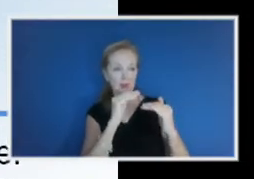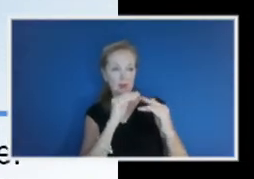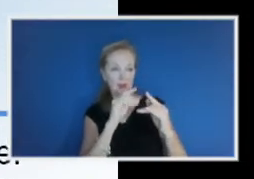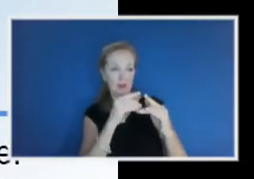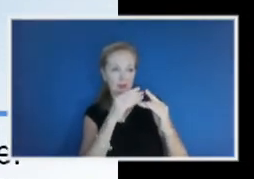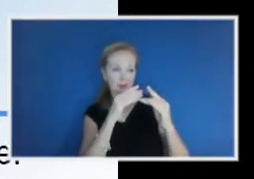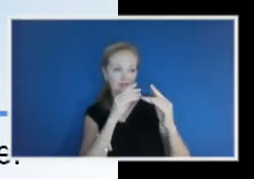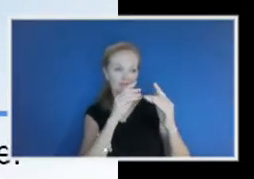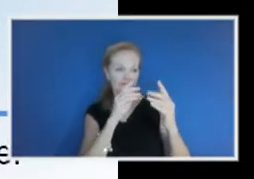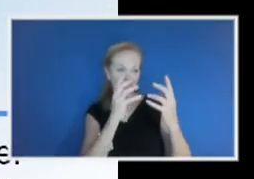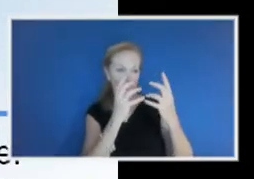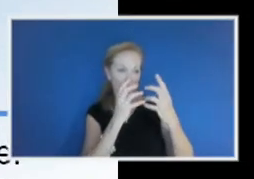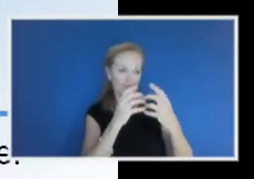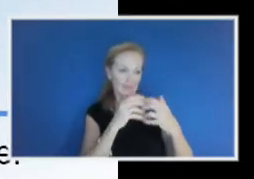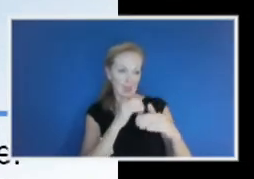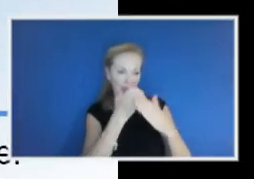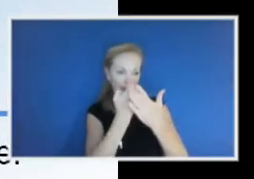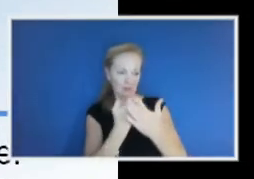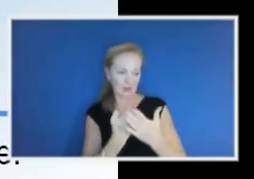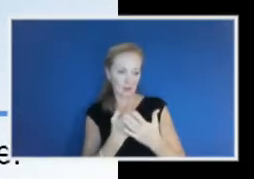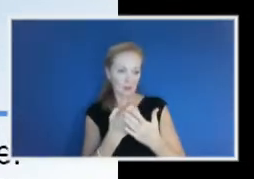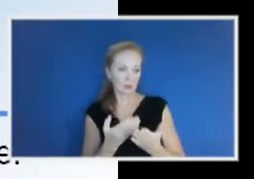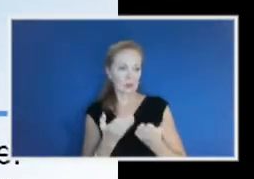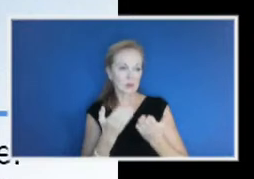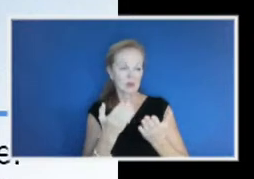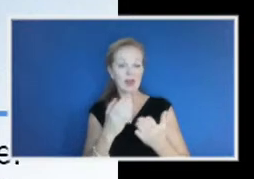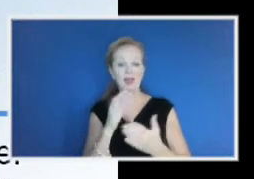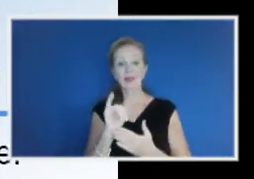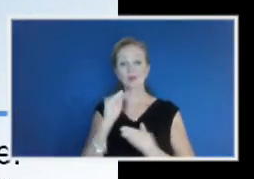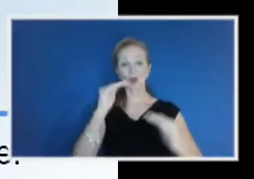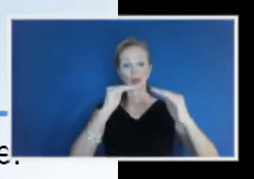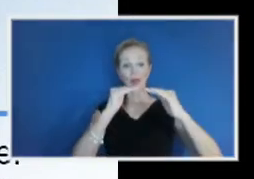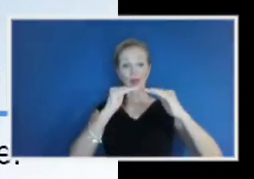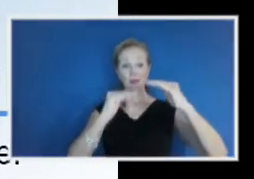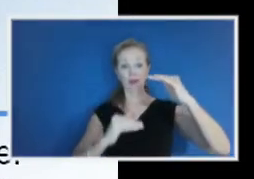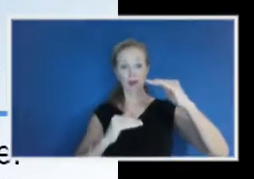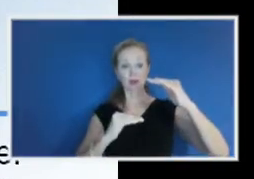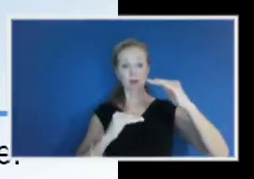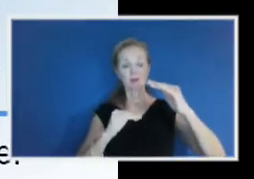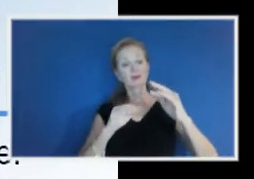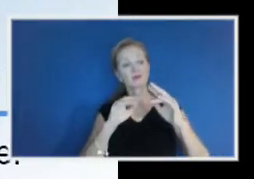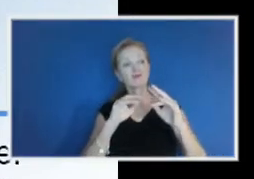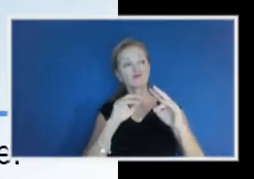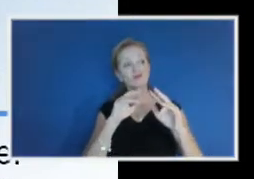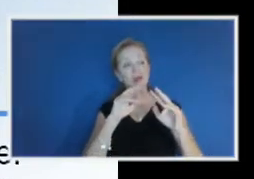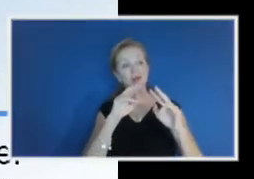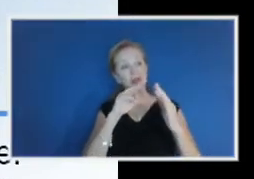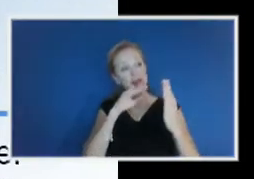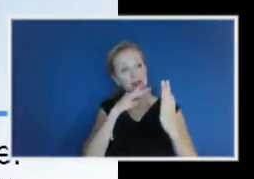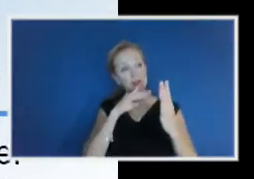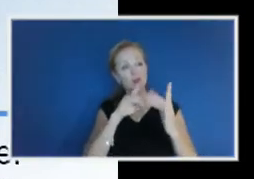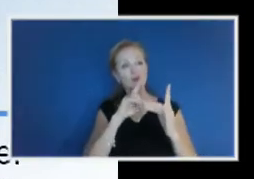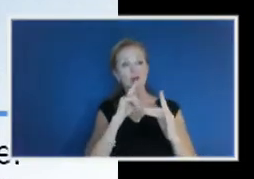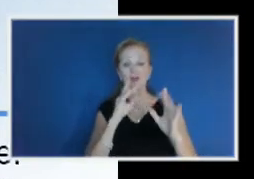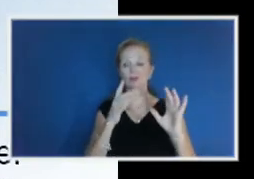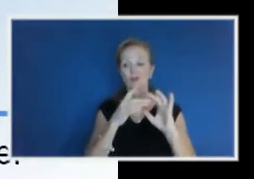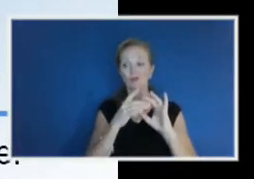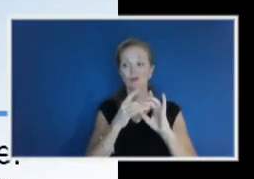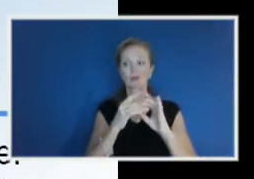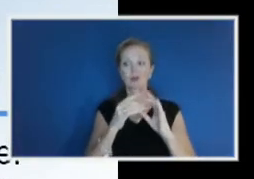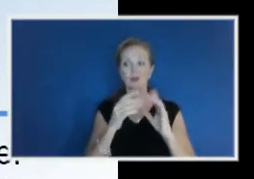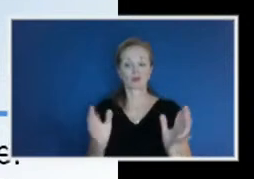that you present. That's why the disparity studies are highly data-driven, relying to a large extent